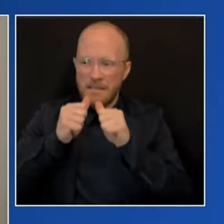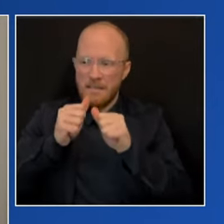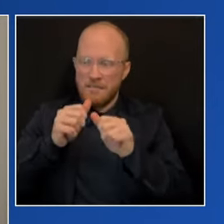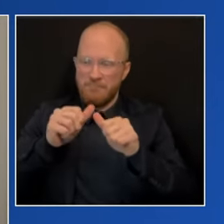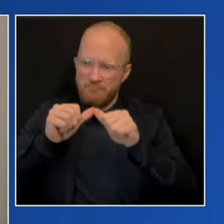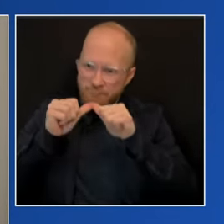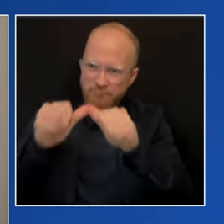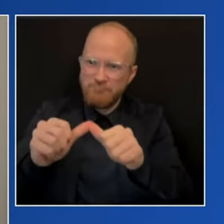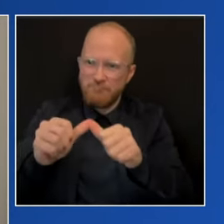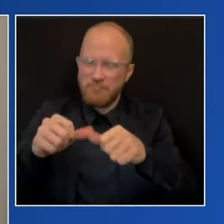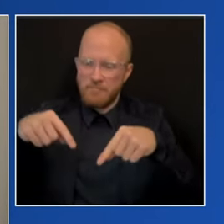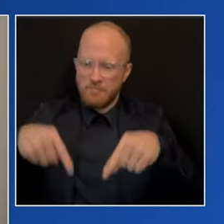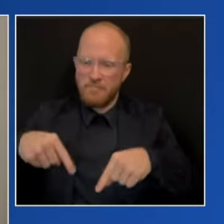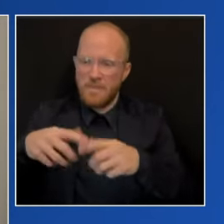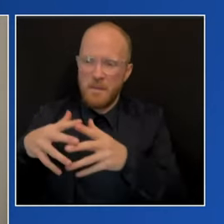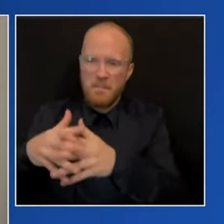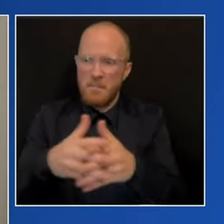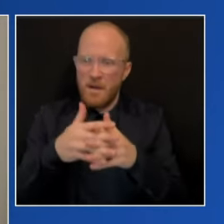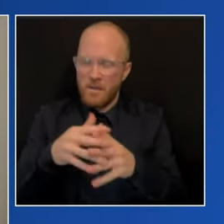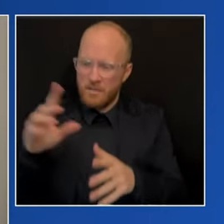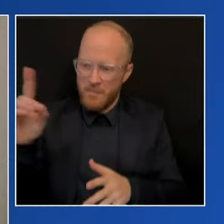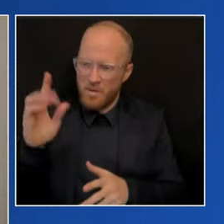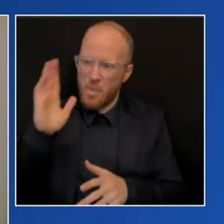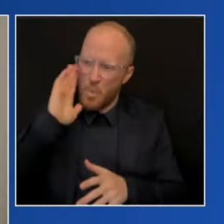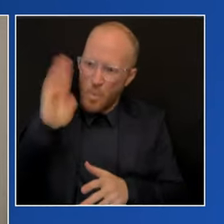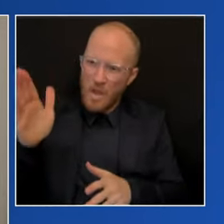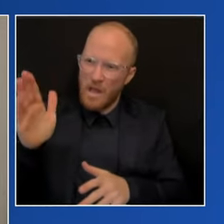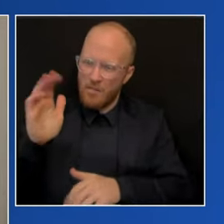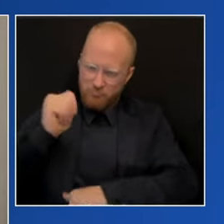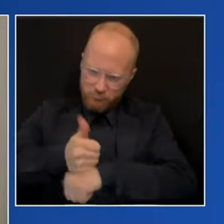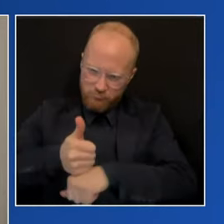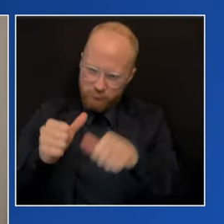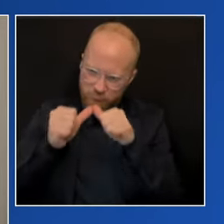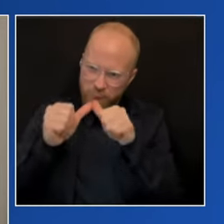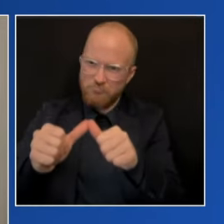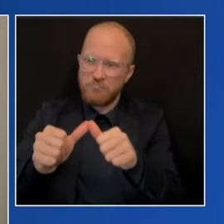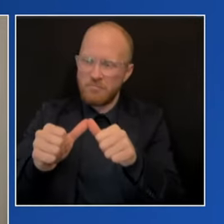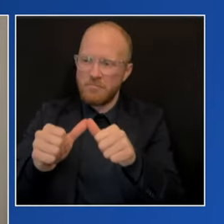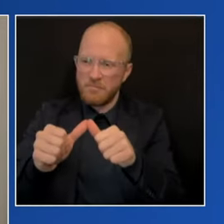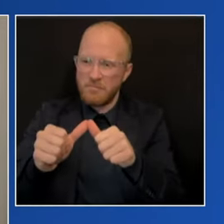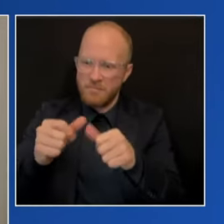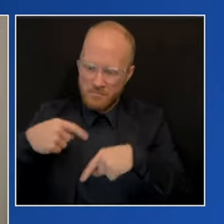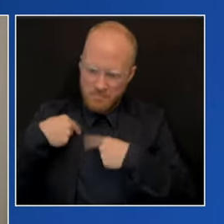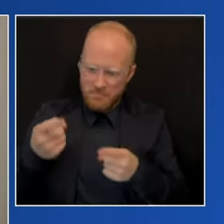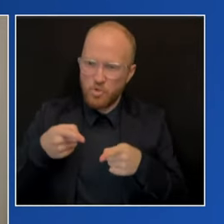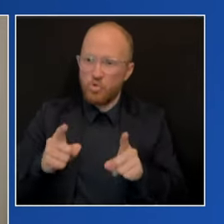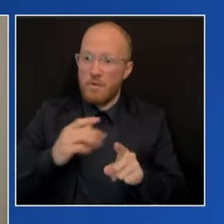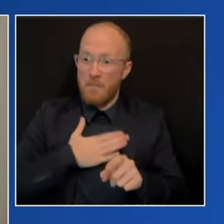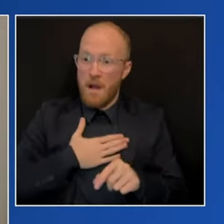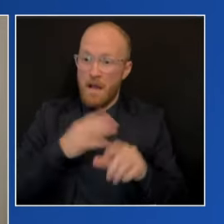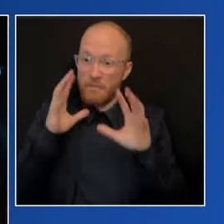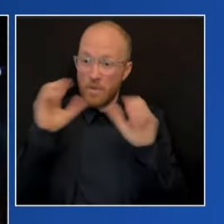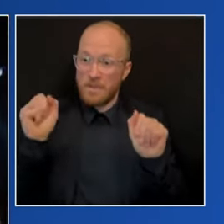of American democracy will remain, as it has been, the central cause of my presidency.